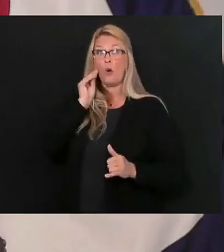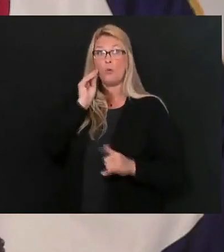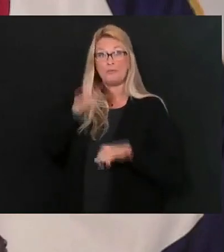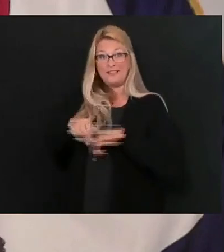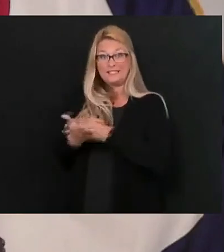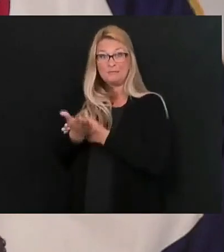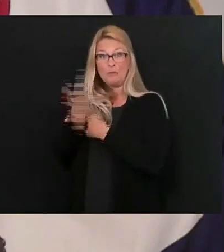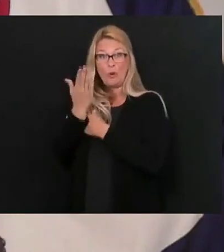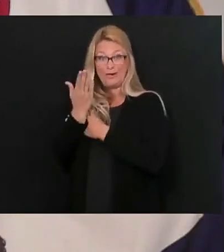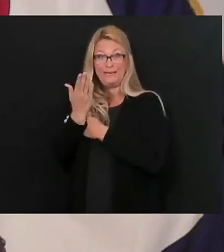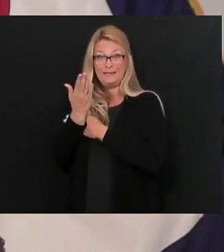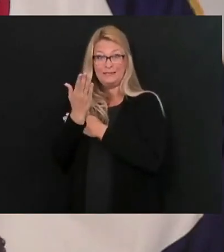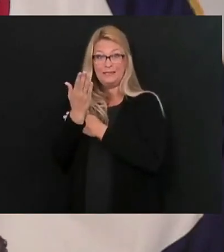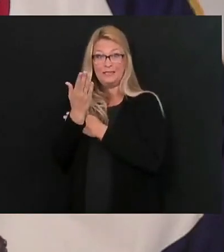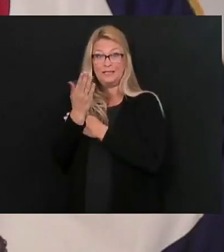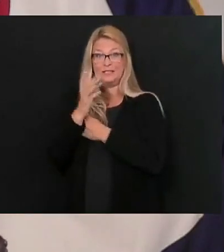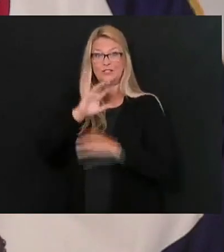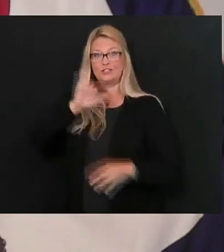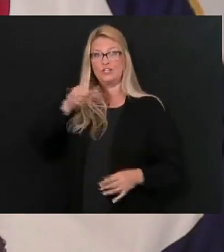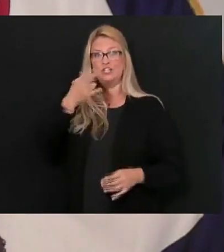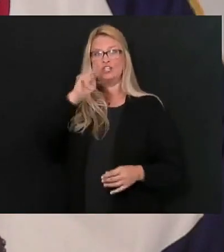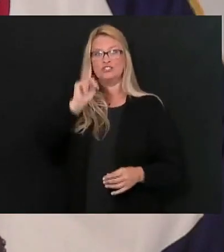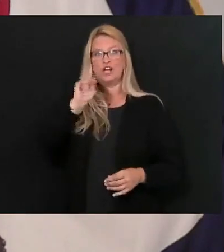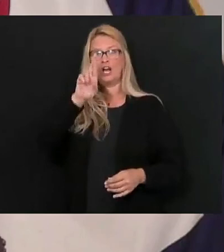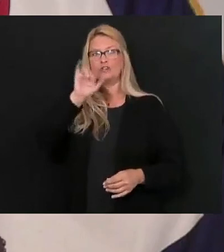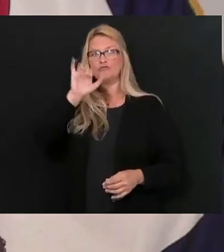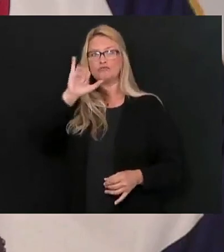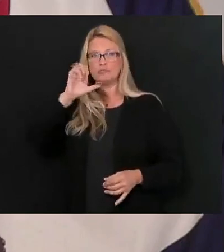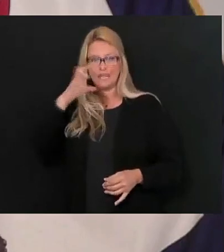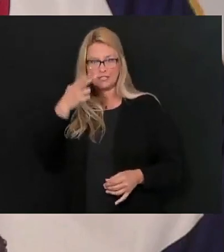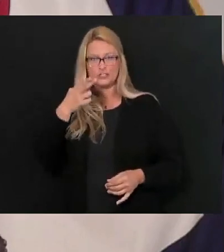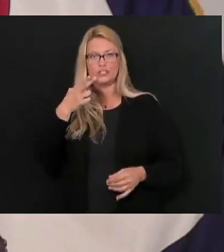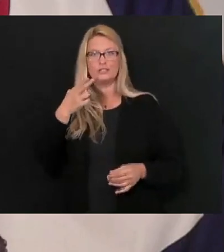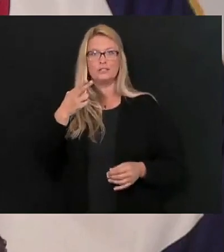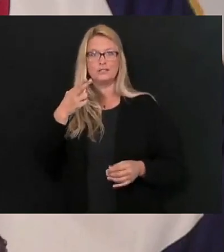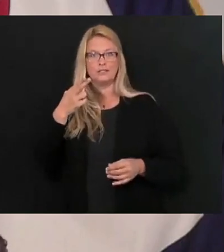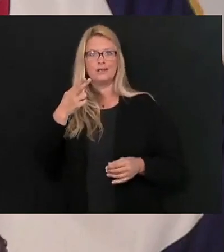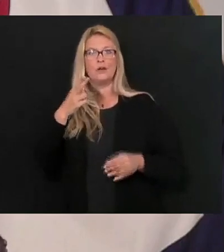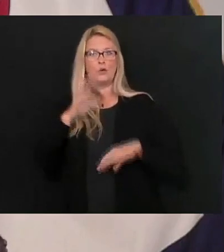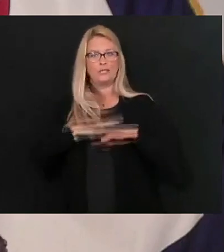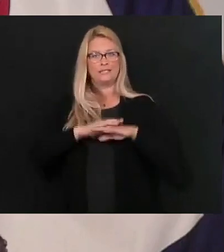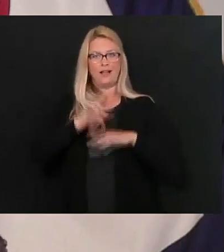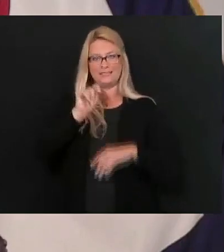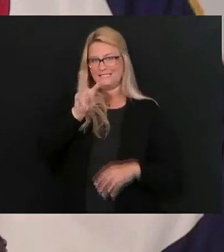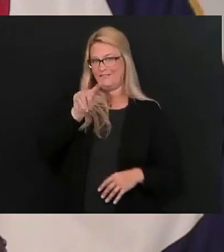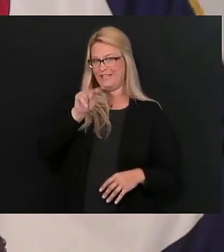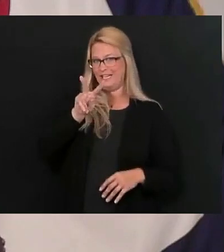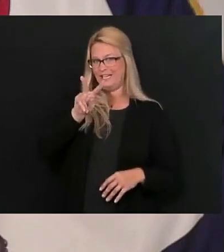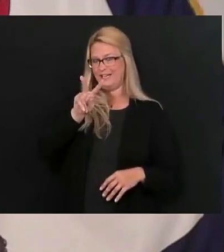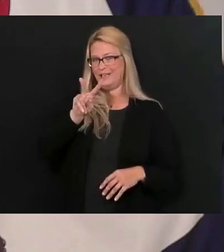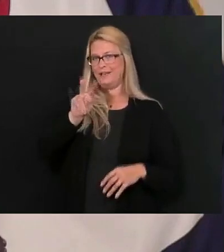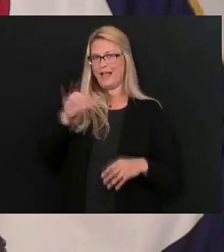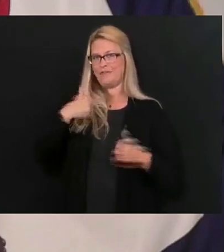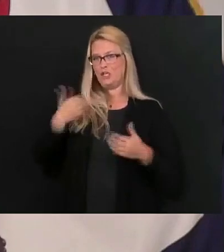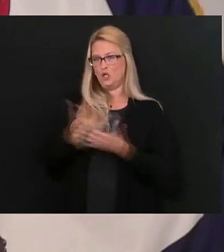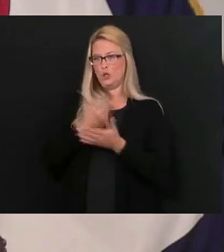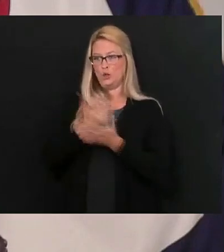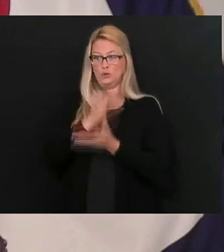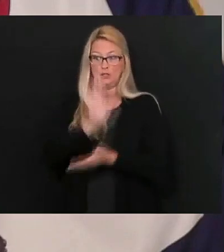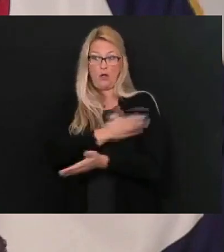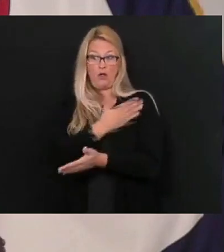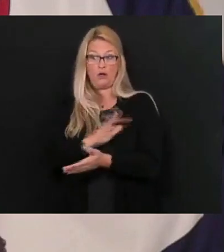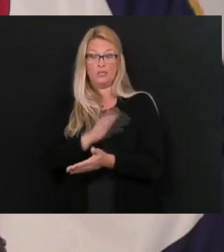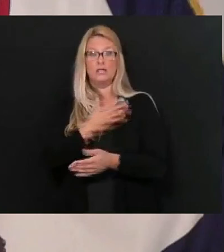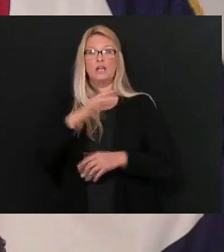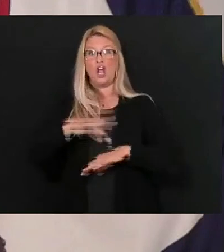this morning and everything, John Rich came on. He's got a new song out, and it's called Earth to God.